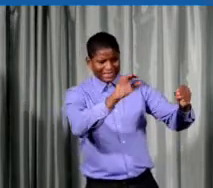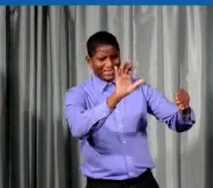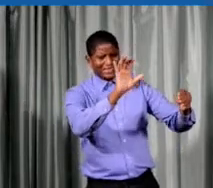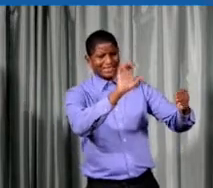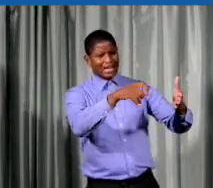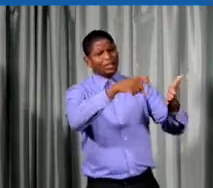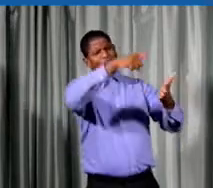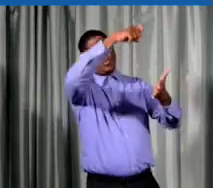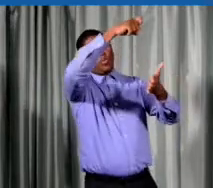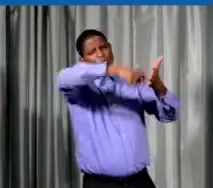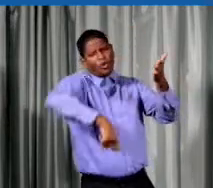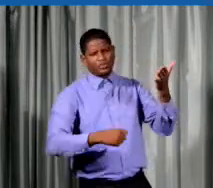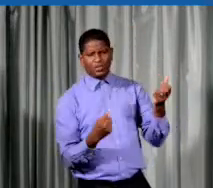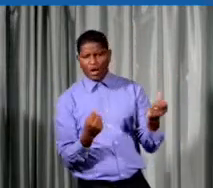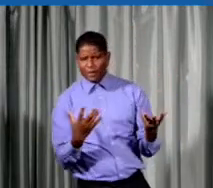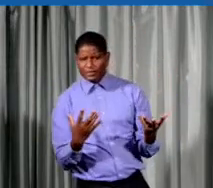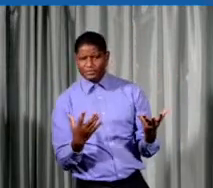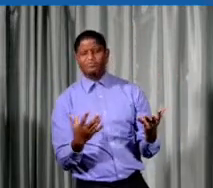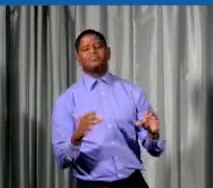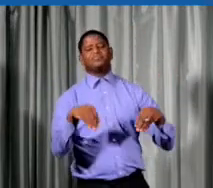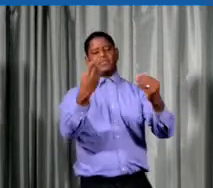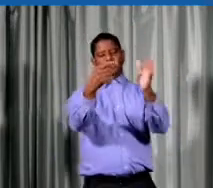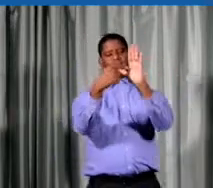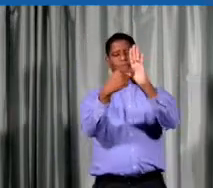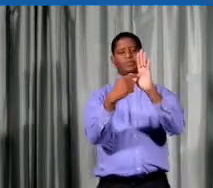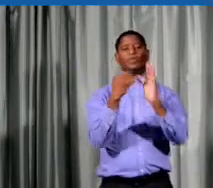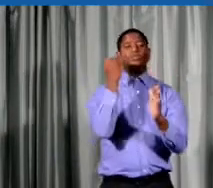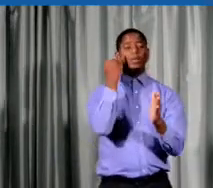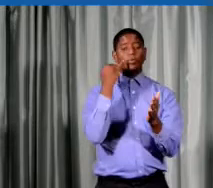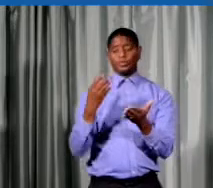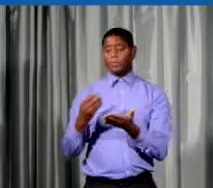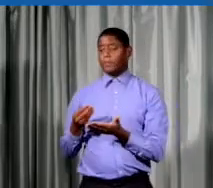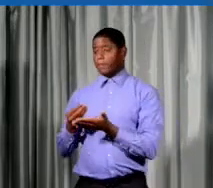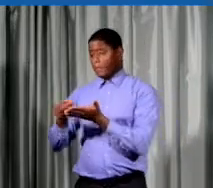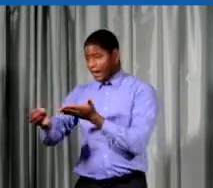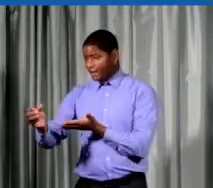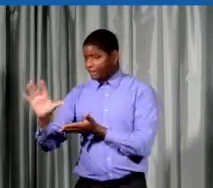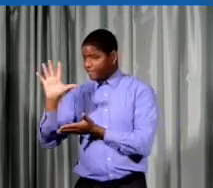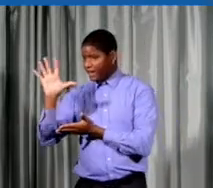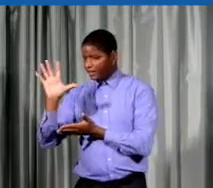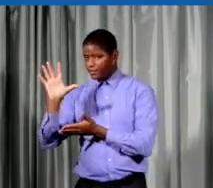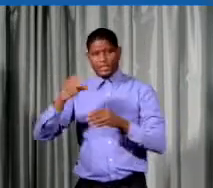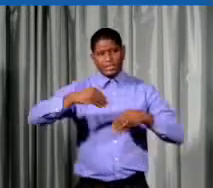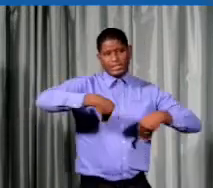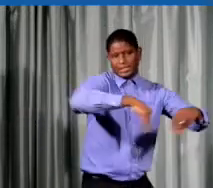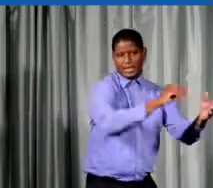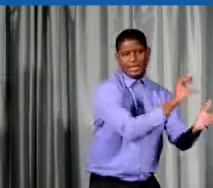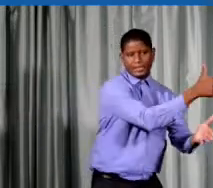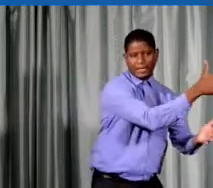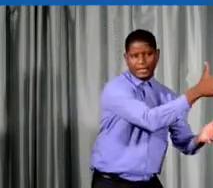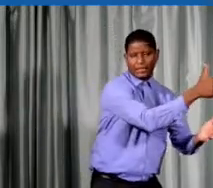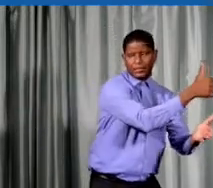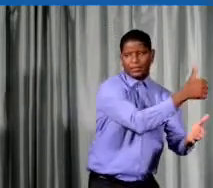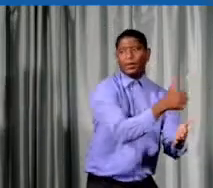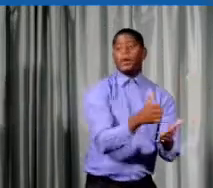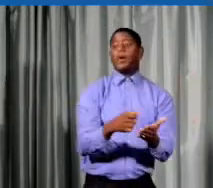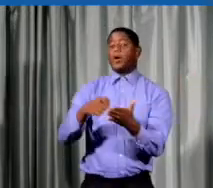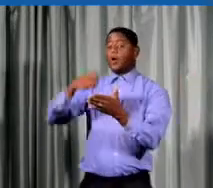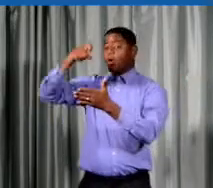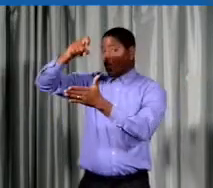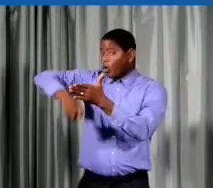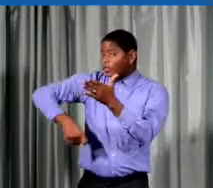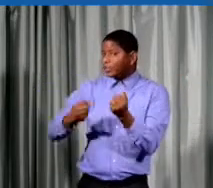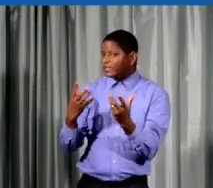goods sold. You bought something for $5 and you sold it for $10. Cost of goods sold is